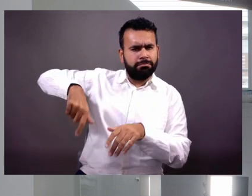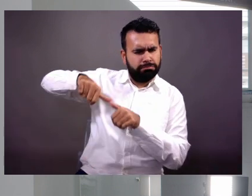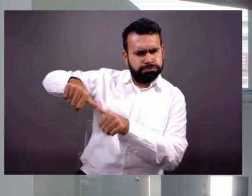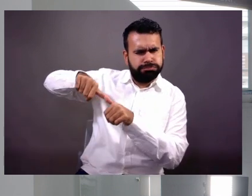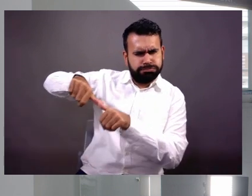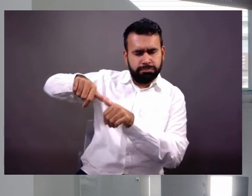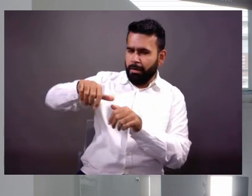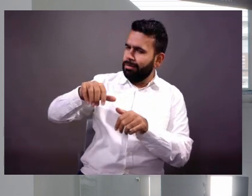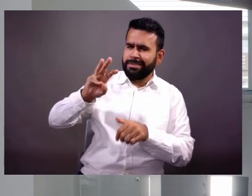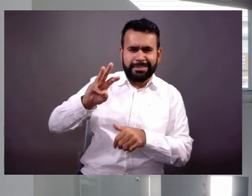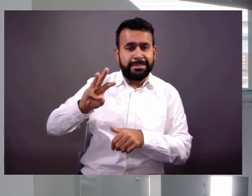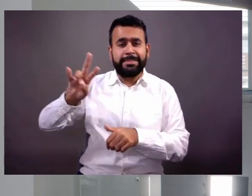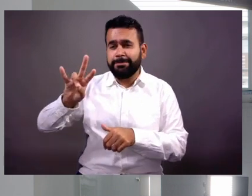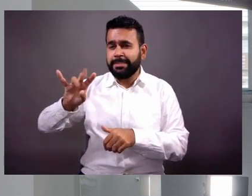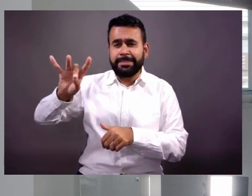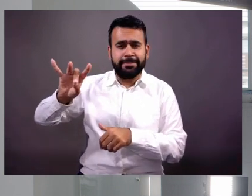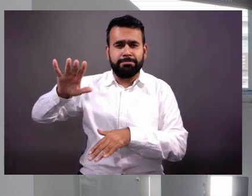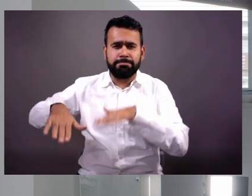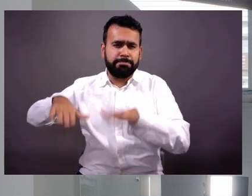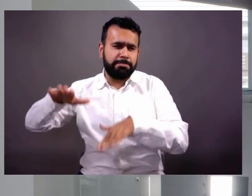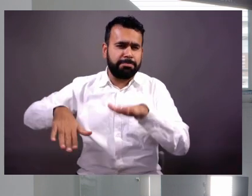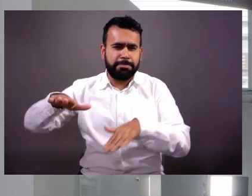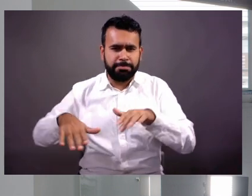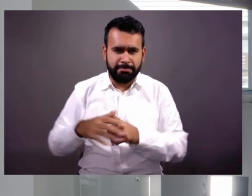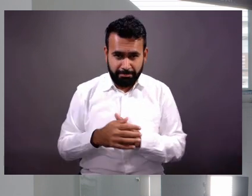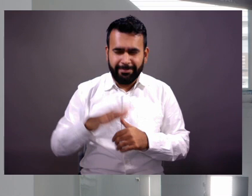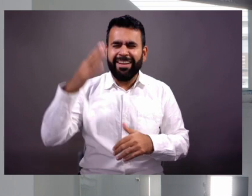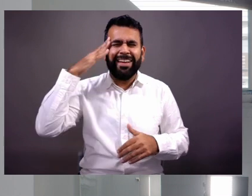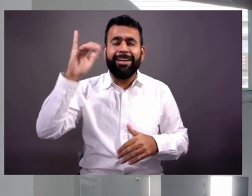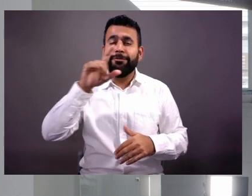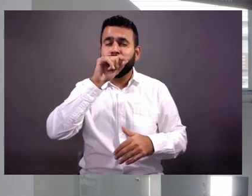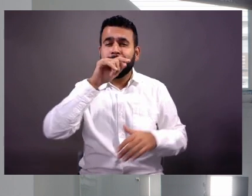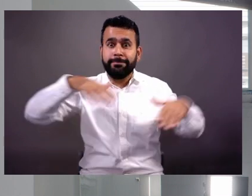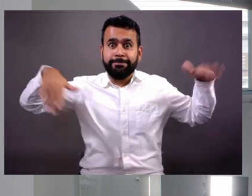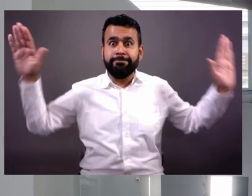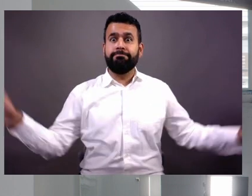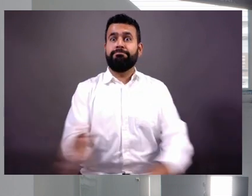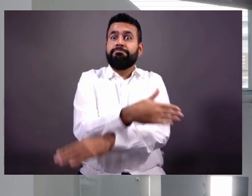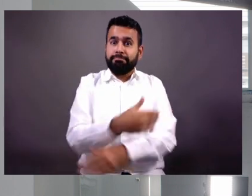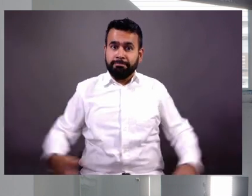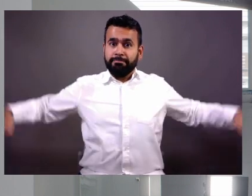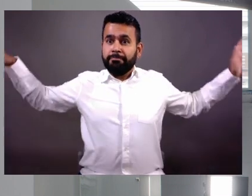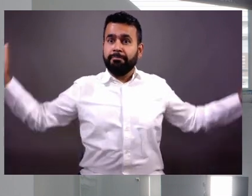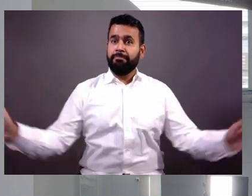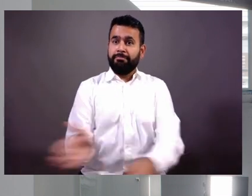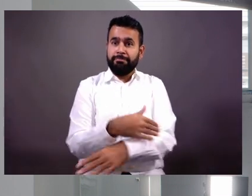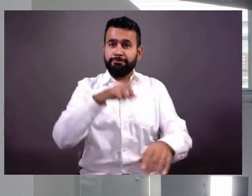So 5, 6, 7, and 8. 1 and